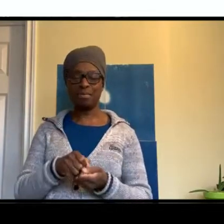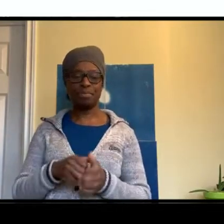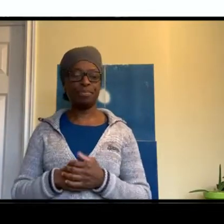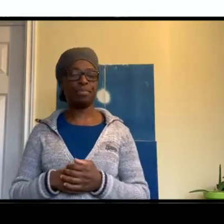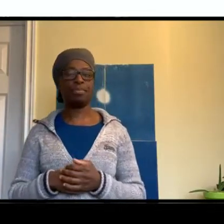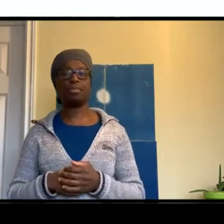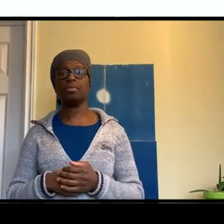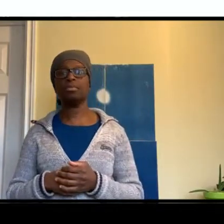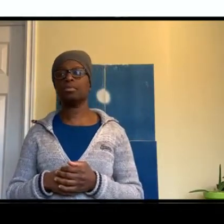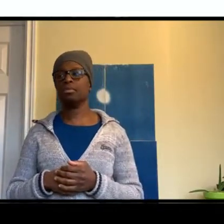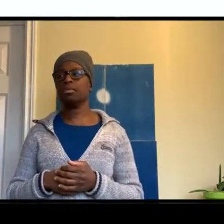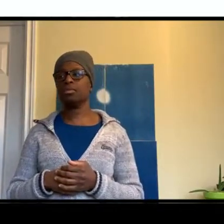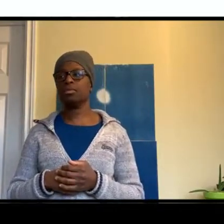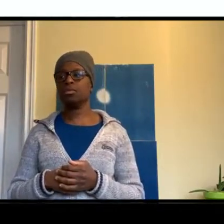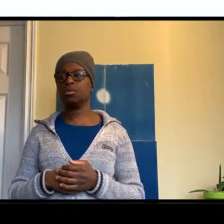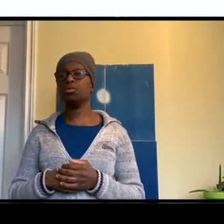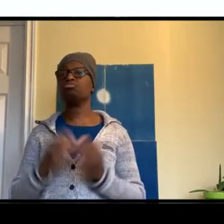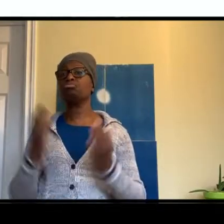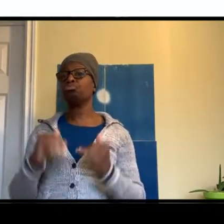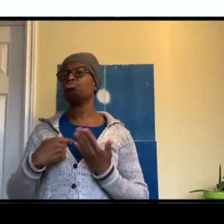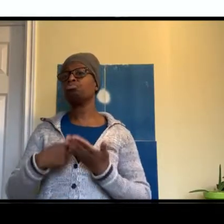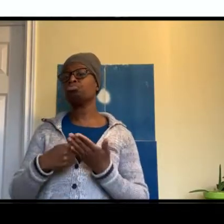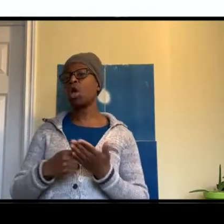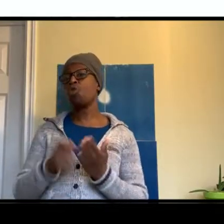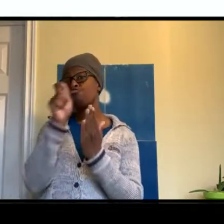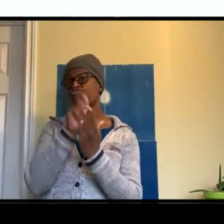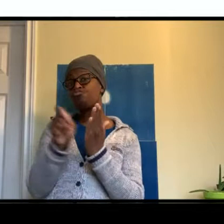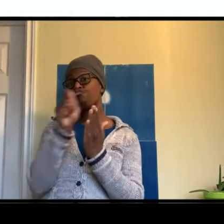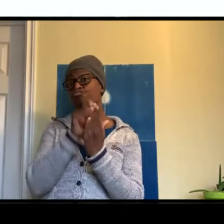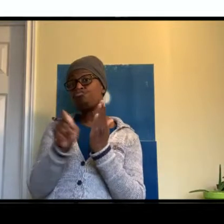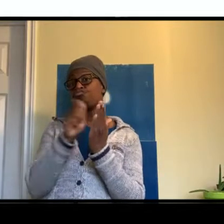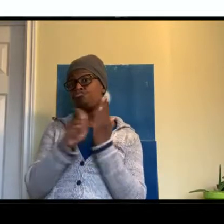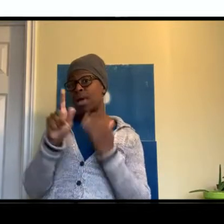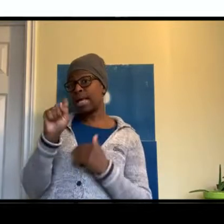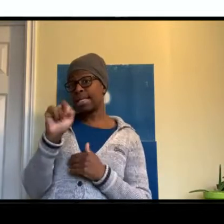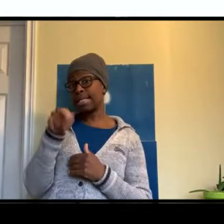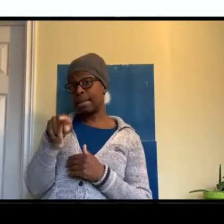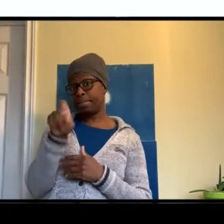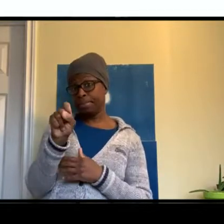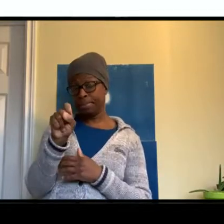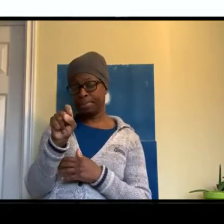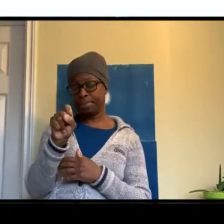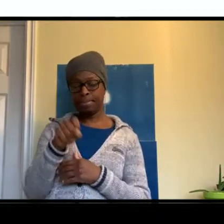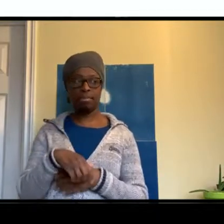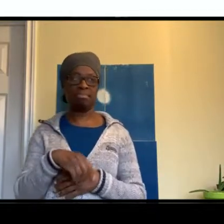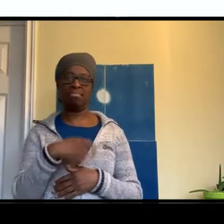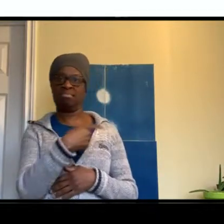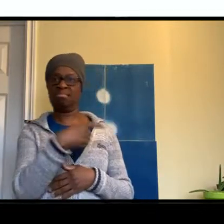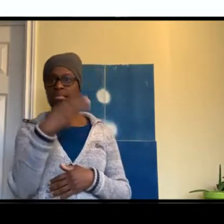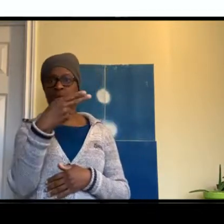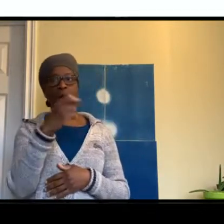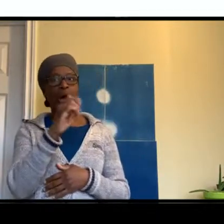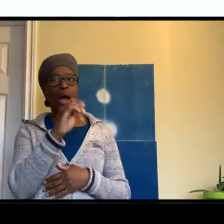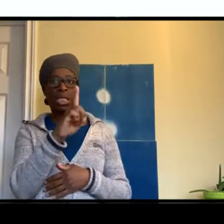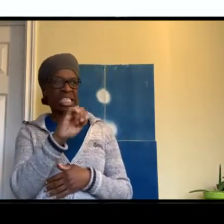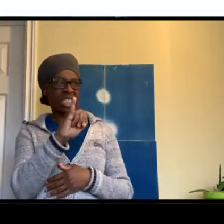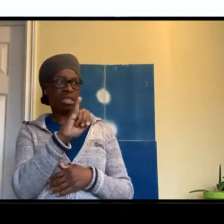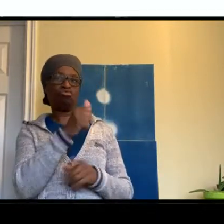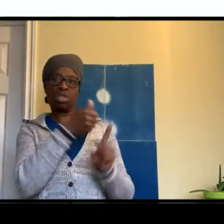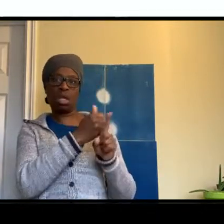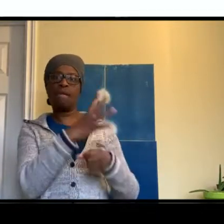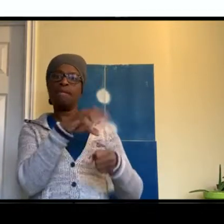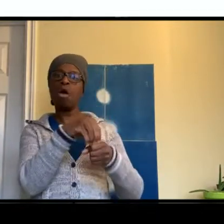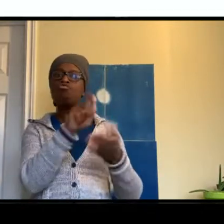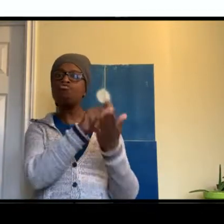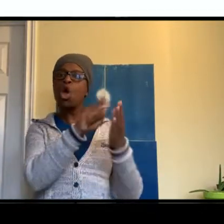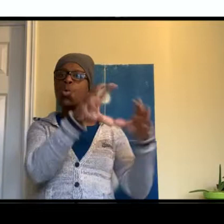some really great writing tips. But these are the ones that we have in the presentation. The first one is be clear and concise. If you don't